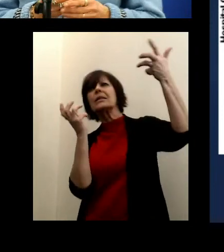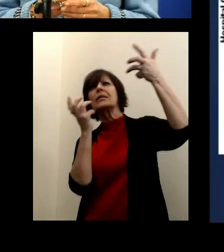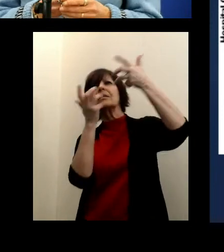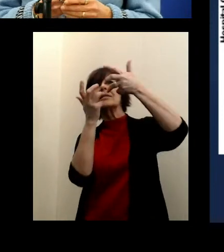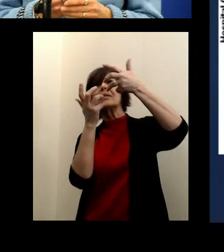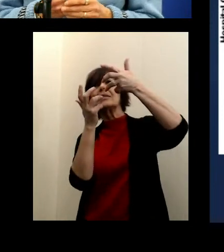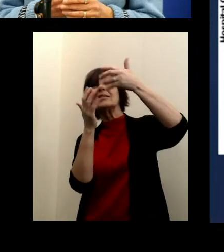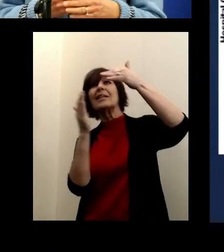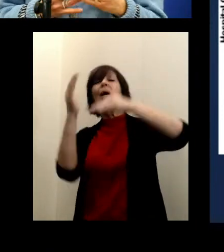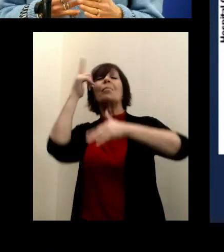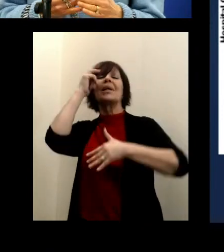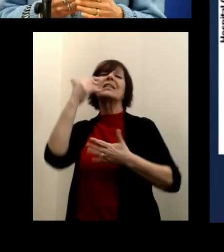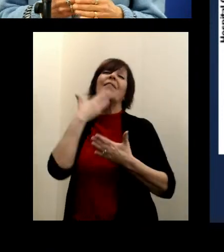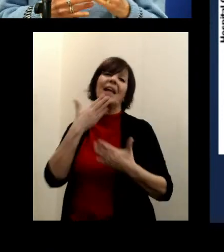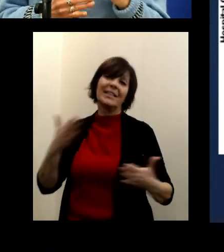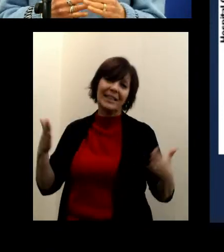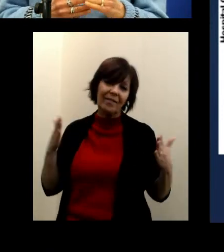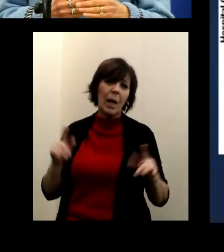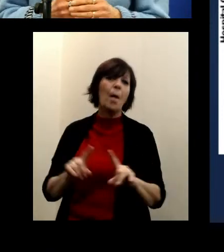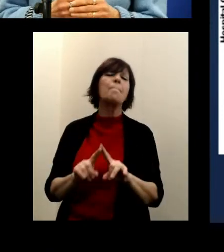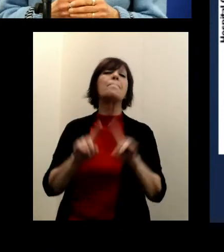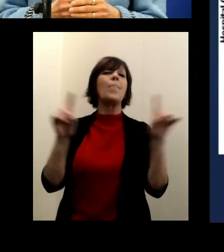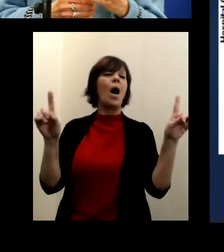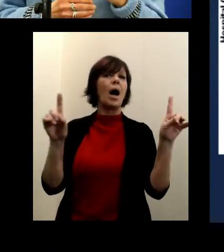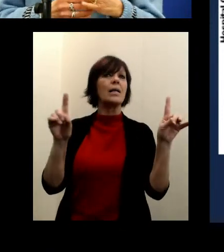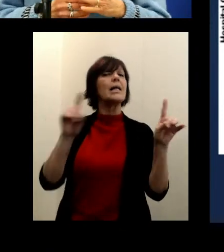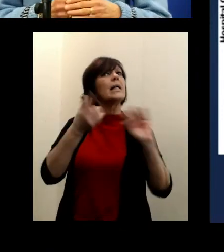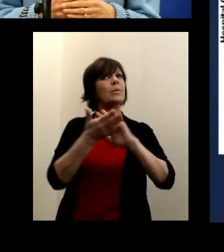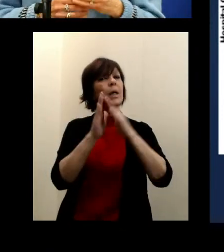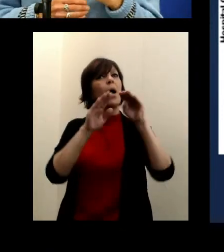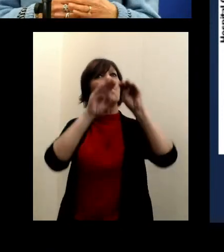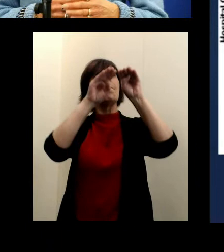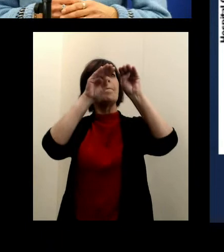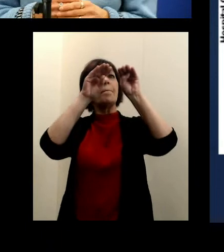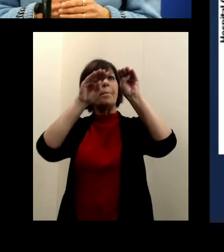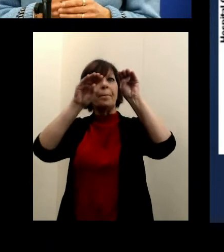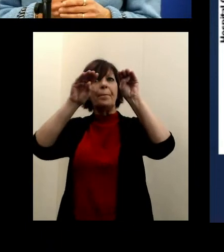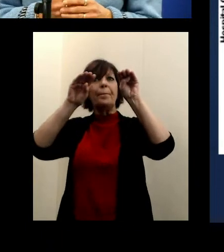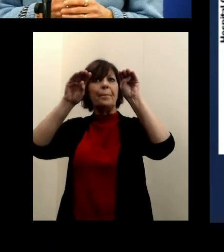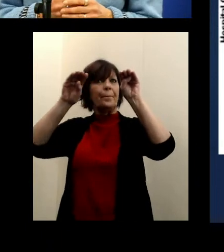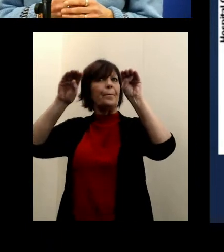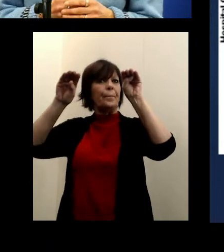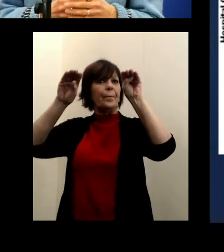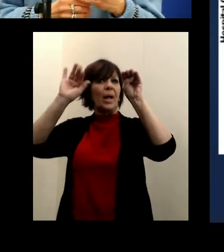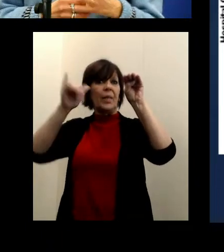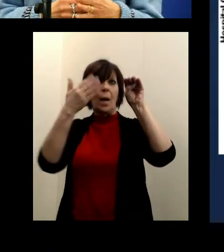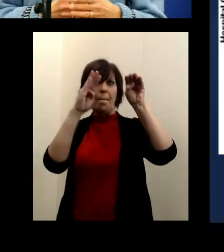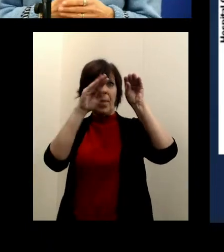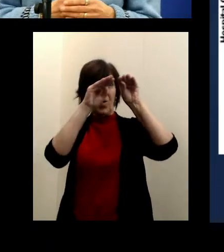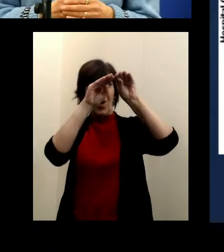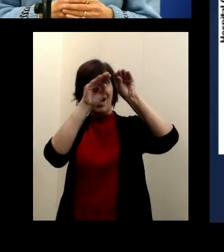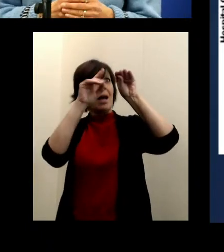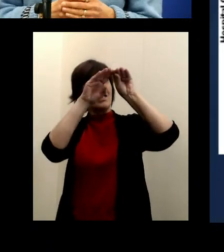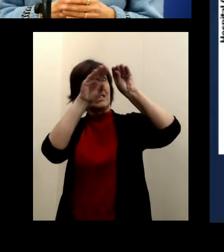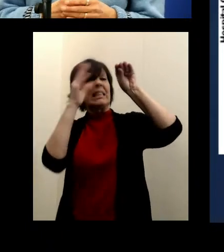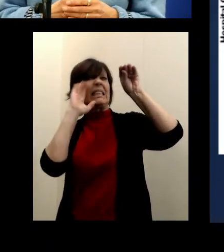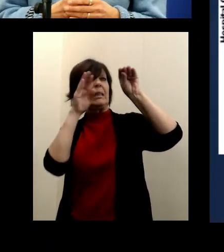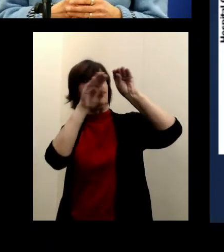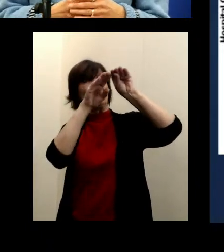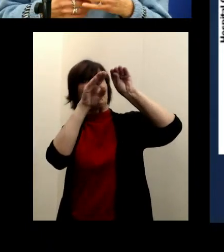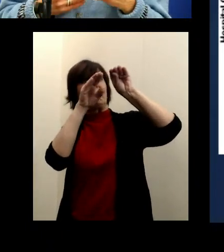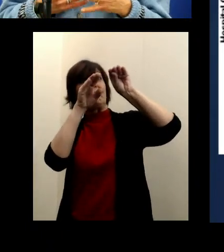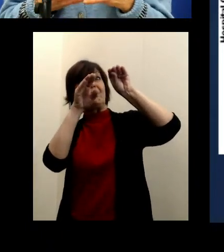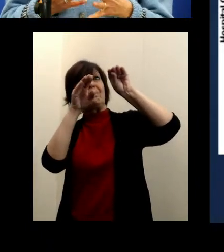bit due to Thanksgiving. However, it's steadied out, and it looks like, and with the blue dots, we're heading back to the